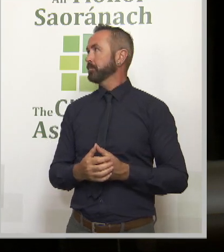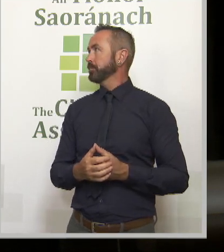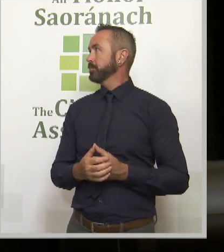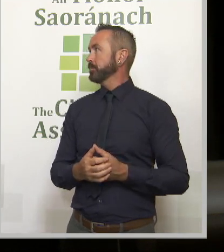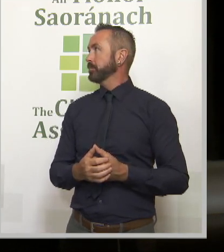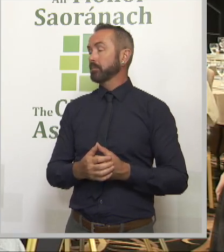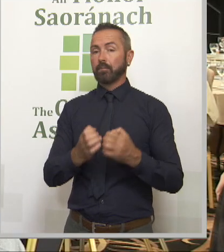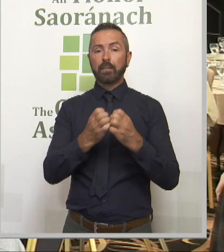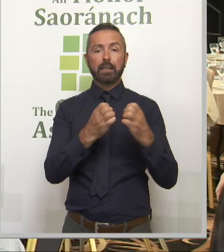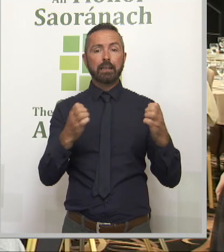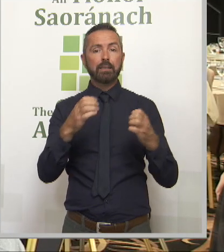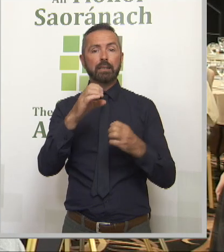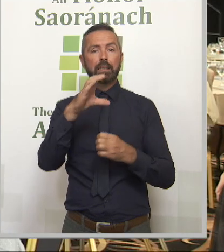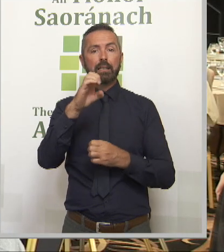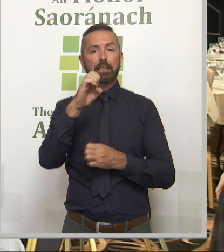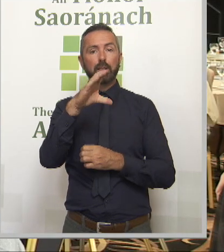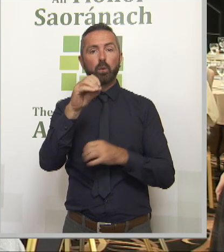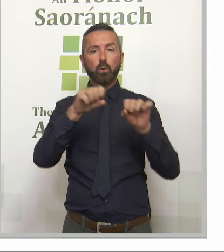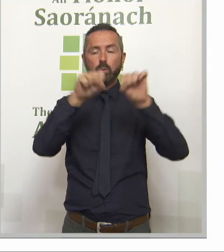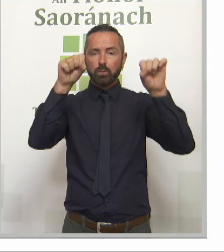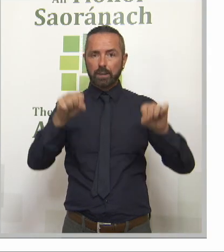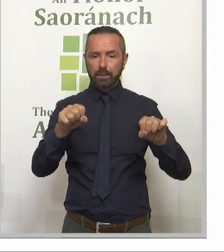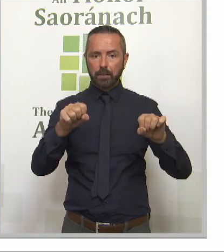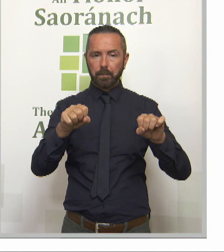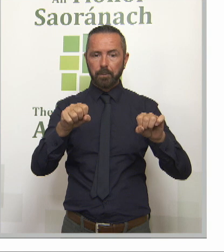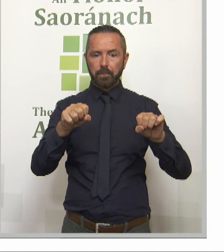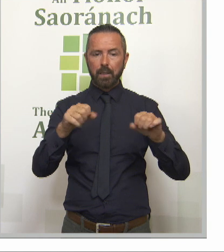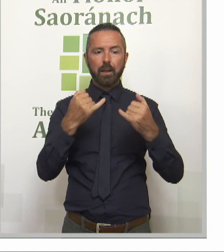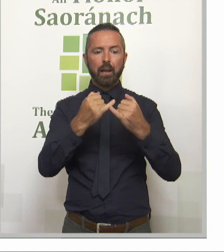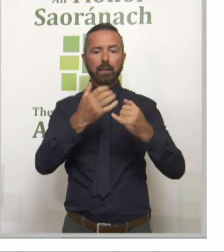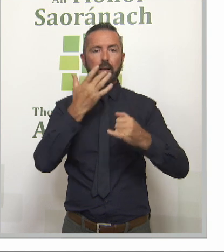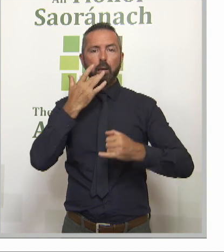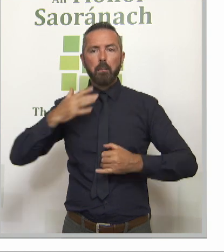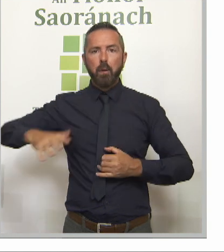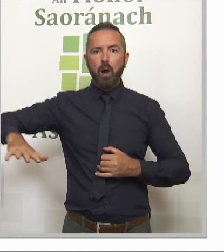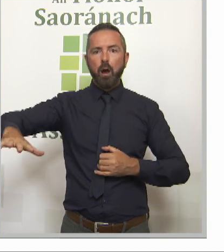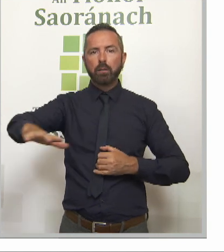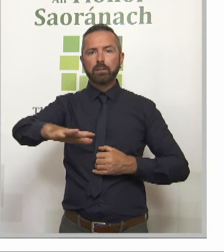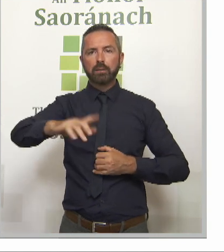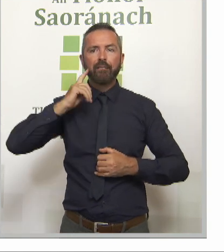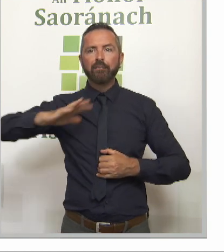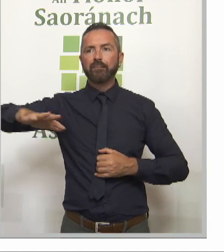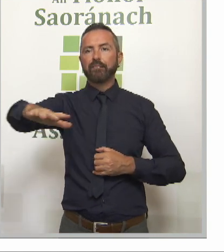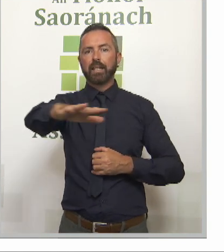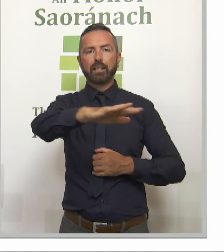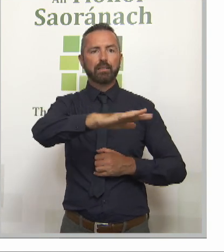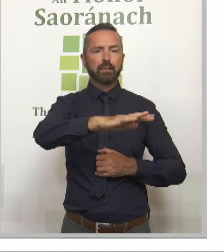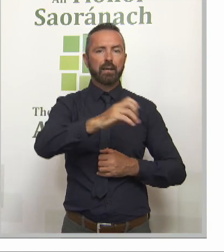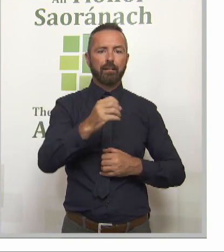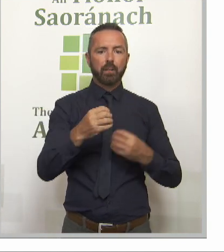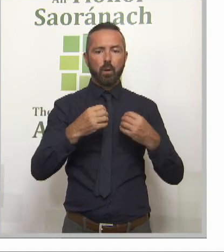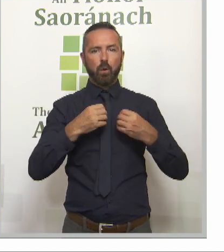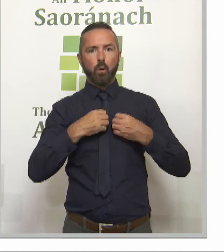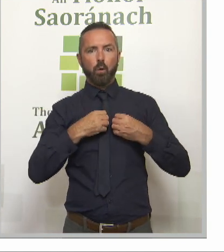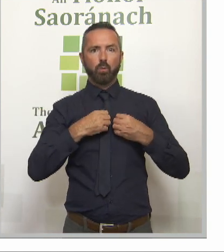Each ecosystem, sort of defined ecosystem, a sort of pond or a woodland or a field, lives in a mosaic in a